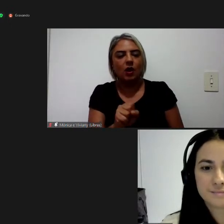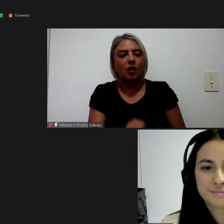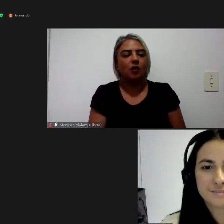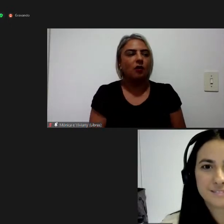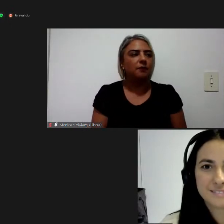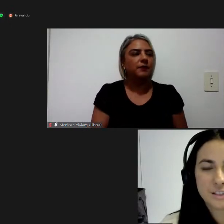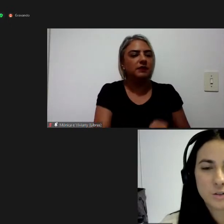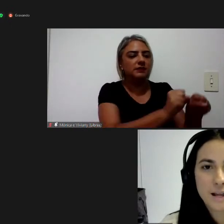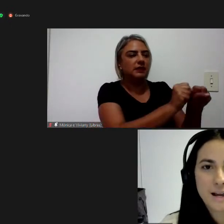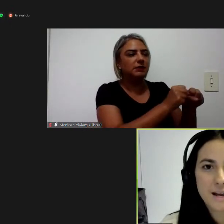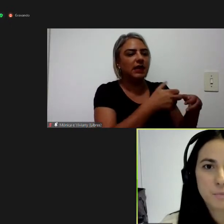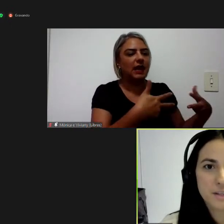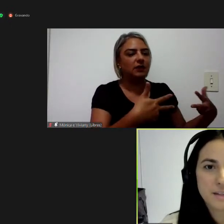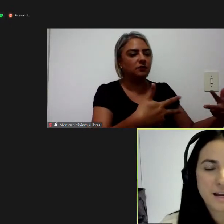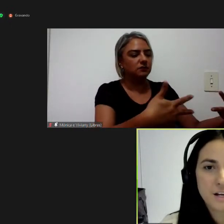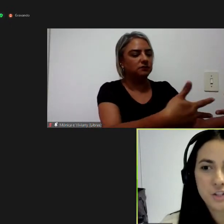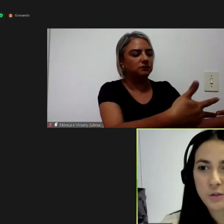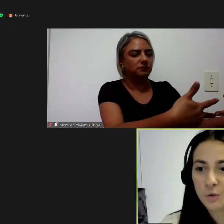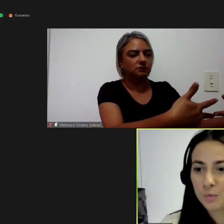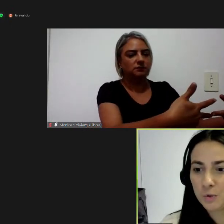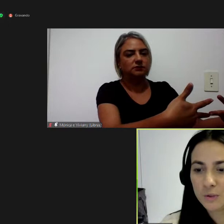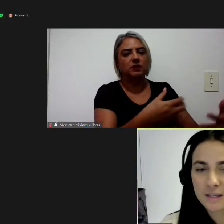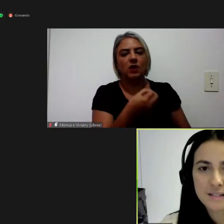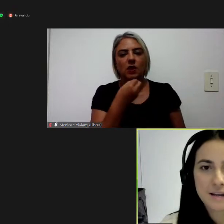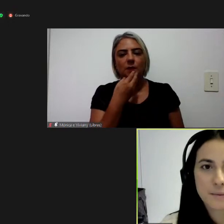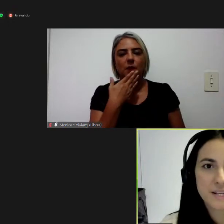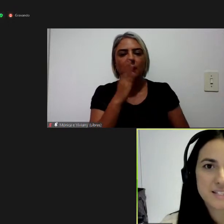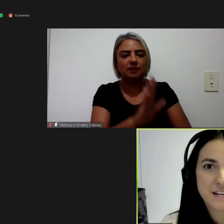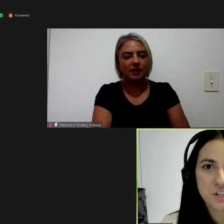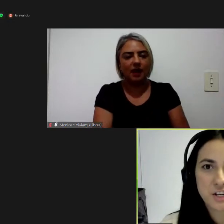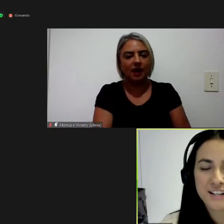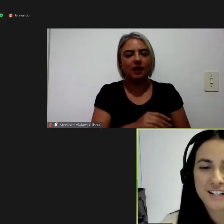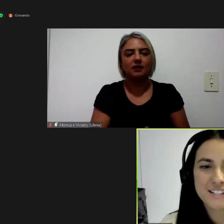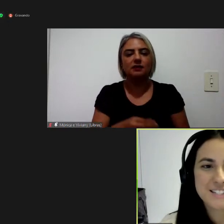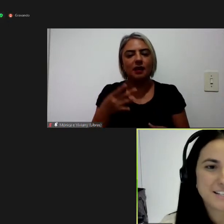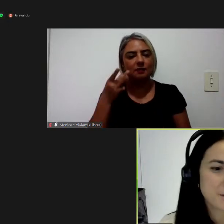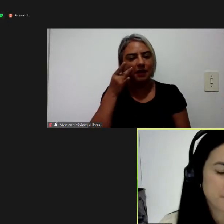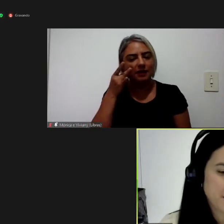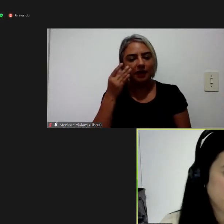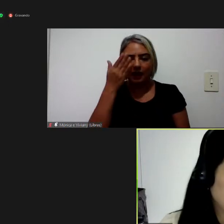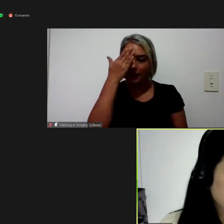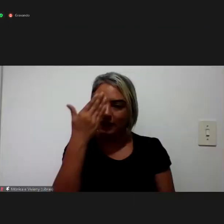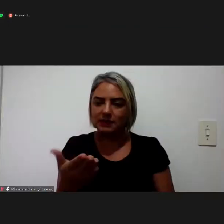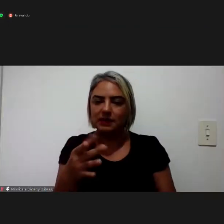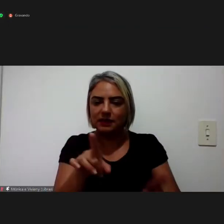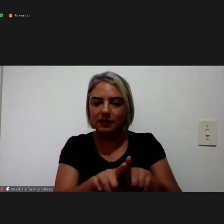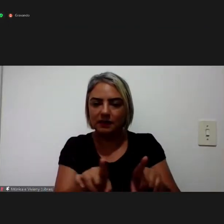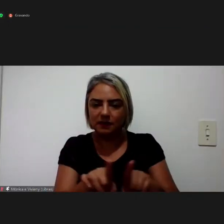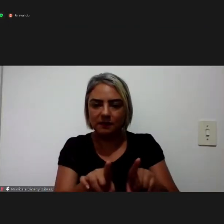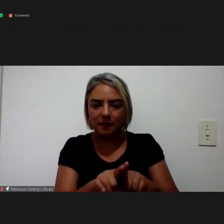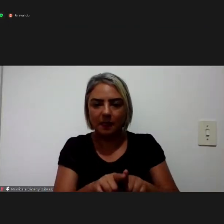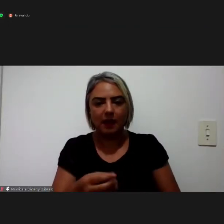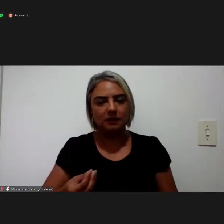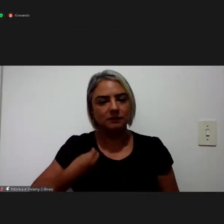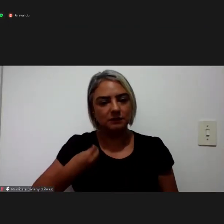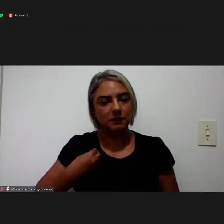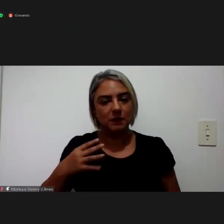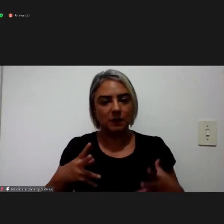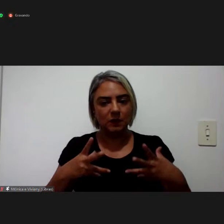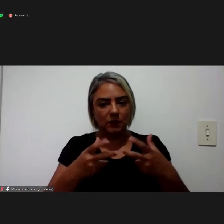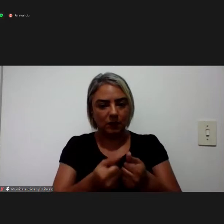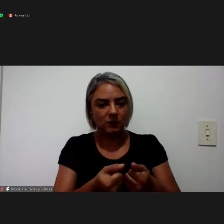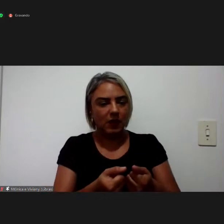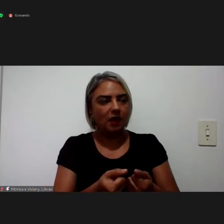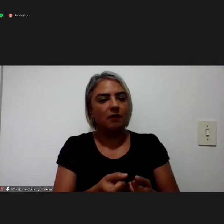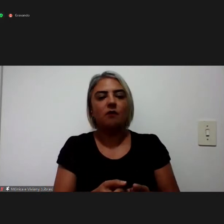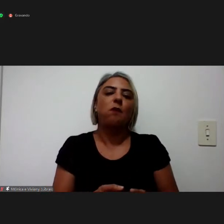in Juliana. 2008. Olá, boa Welcome, tarde. Juliana. Muito bom Hello, estar aqui good presente afternoon, e agradecer everyone. também I a would like to participação de thank todos aí que